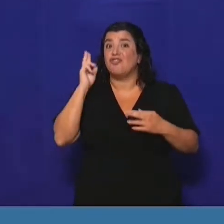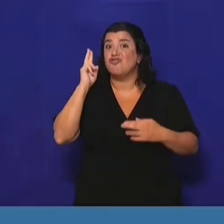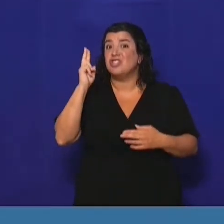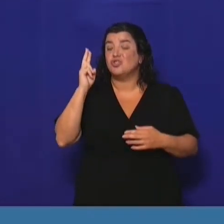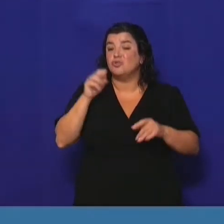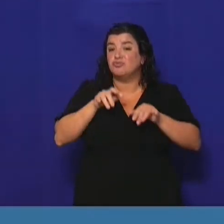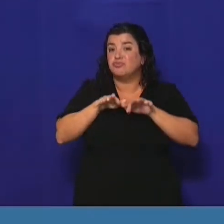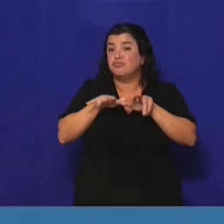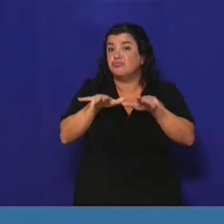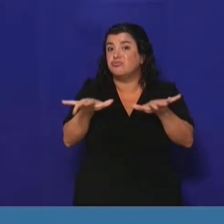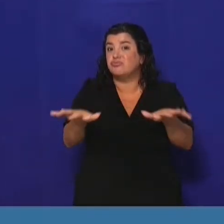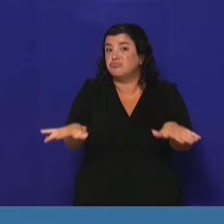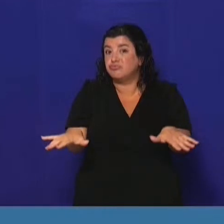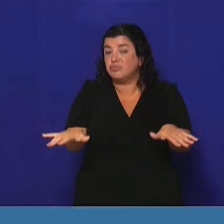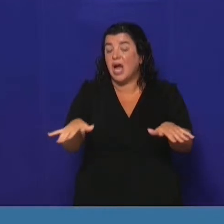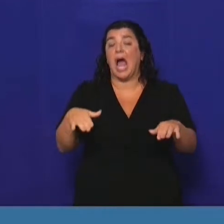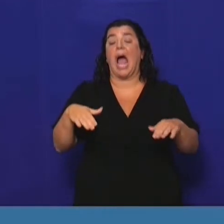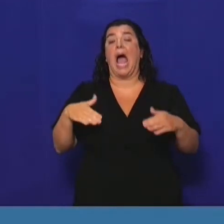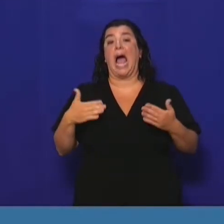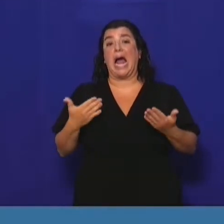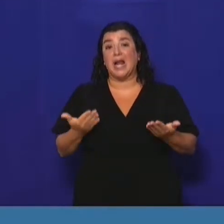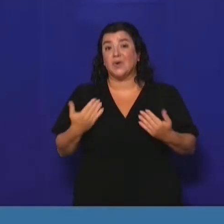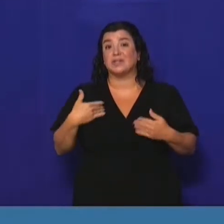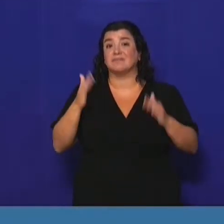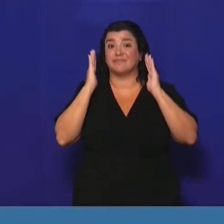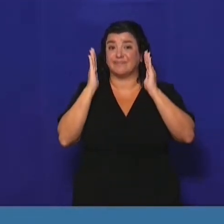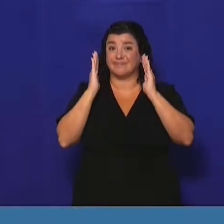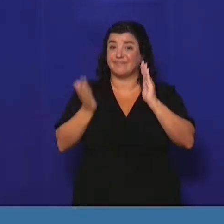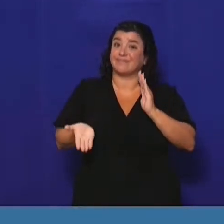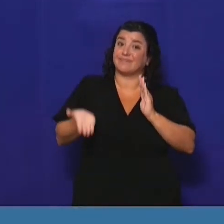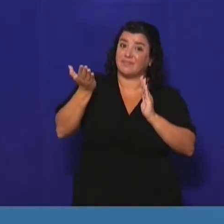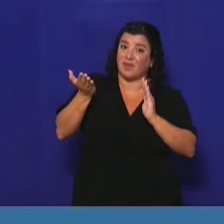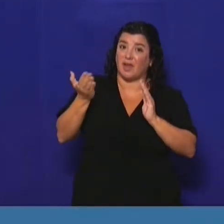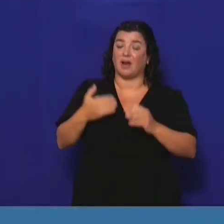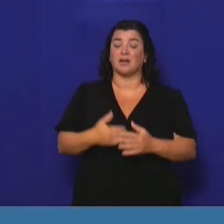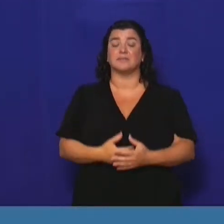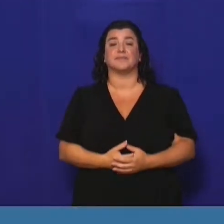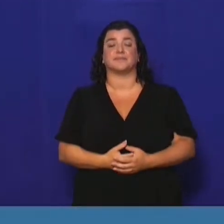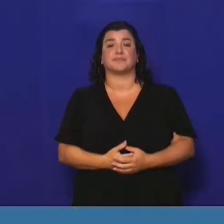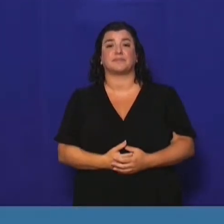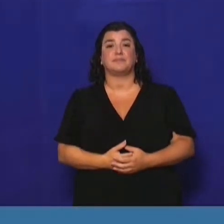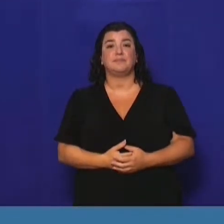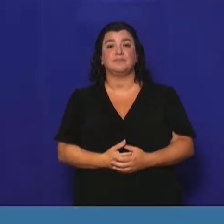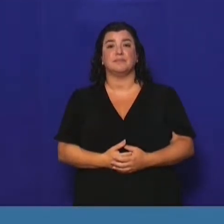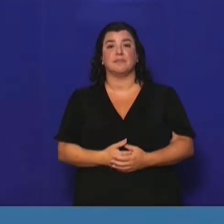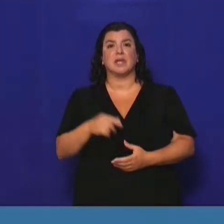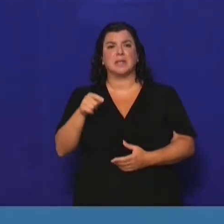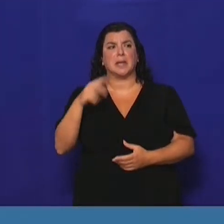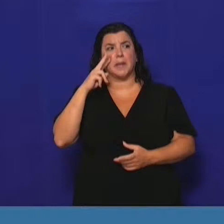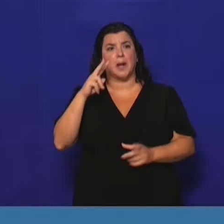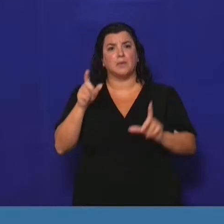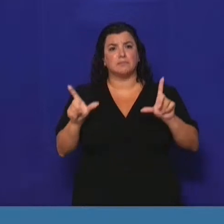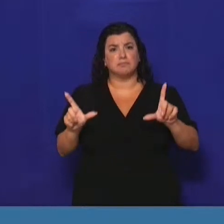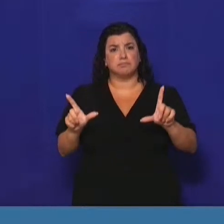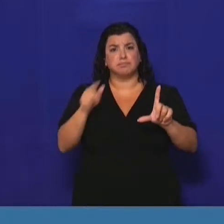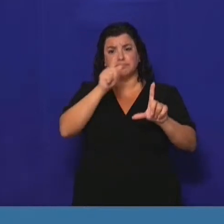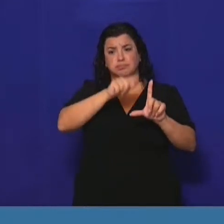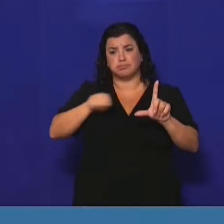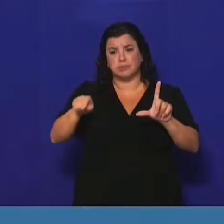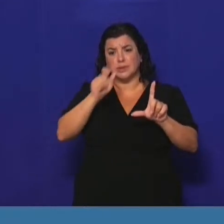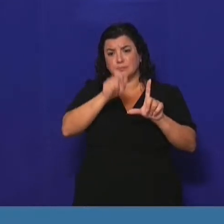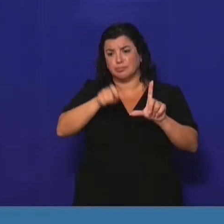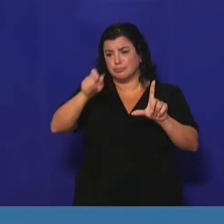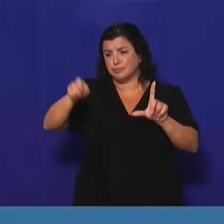propju dak li konna qegħdin naraw ukoll li jinfirex. Infatti, hawnhekk jekk tħarsu lejn din il-graf inħarsu li l-ikbar numru ta'